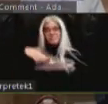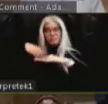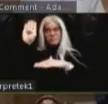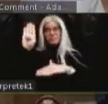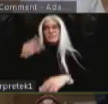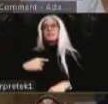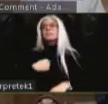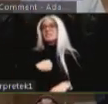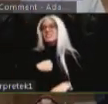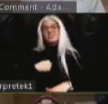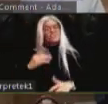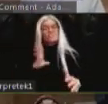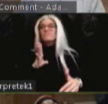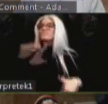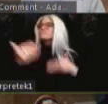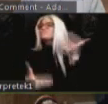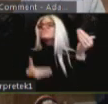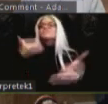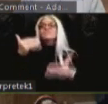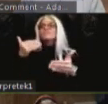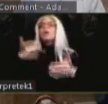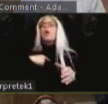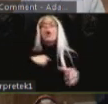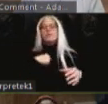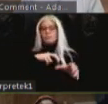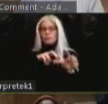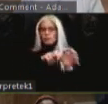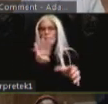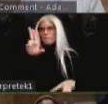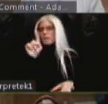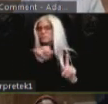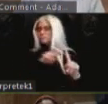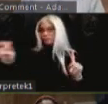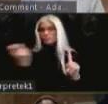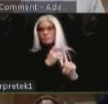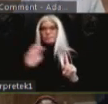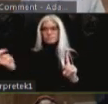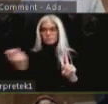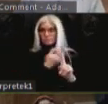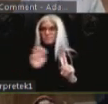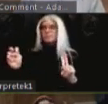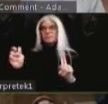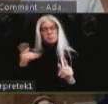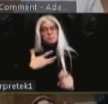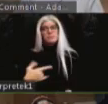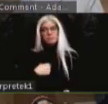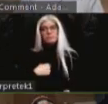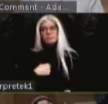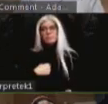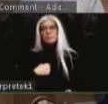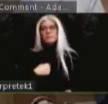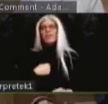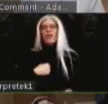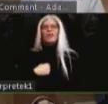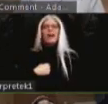public bus back and forth to work most times. And as I was riding the other